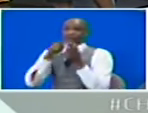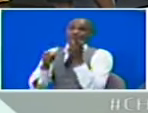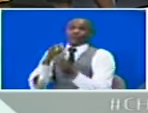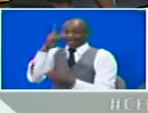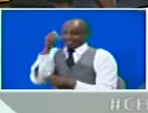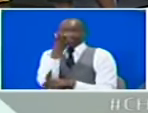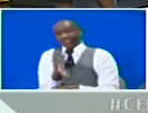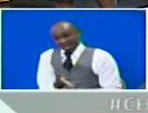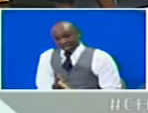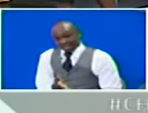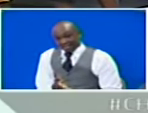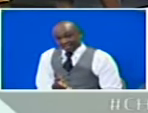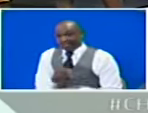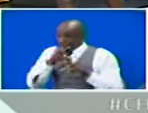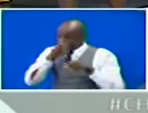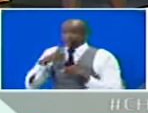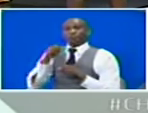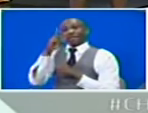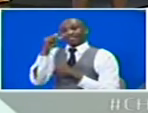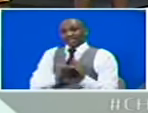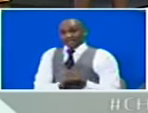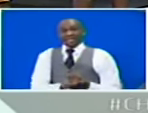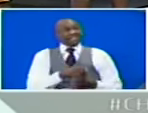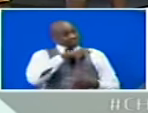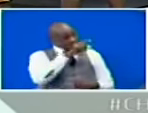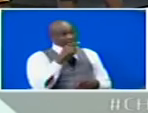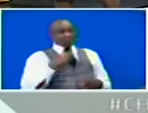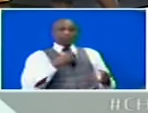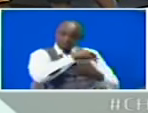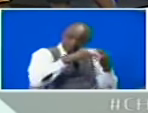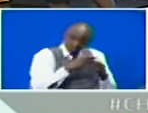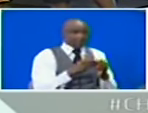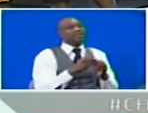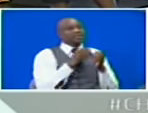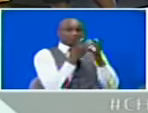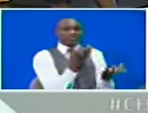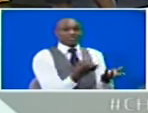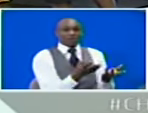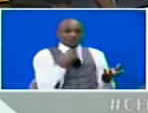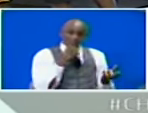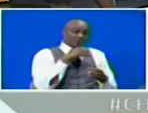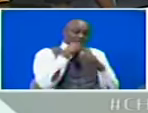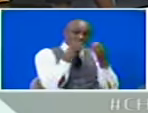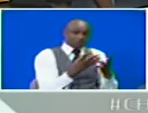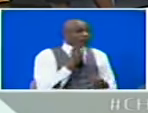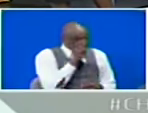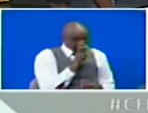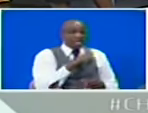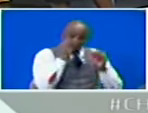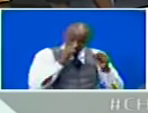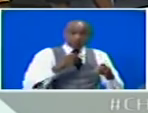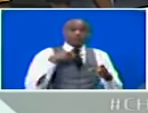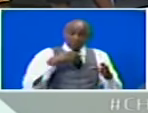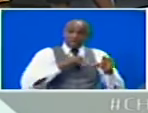KTN bio, I think. Yes, they picked it from, picked it from my fellowship bio. Oh my gosh. Yes. And yeah. So it's easy yeah. to see how this could be me,